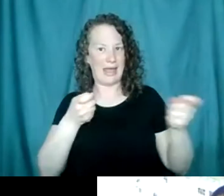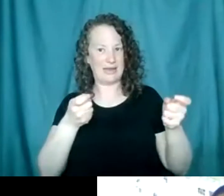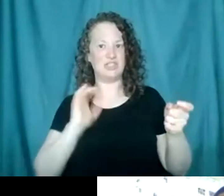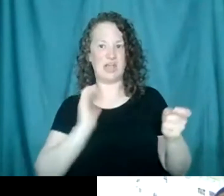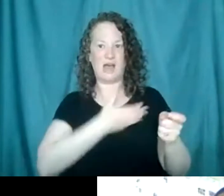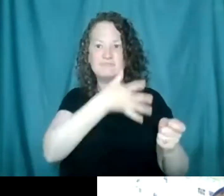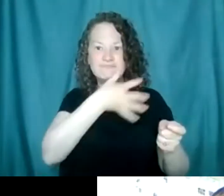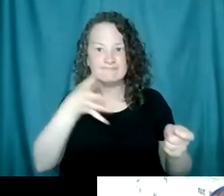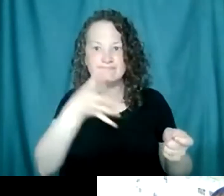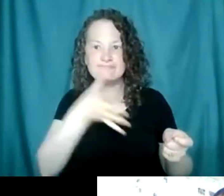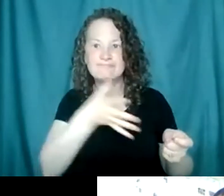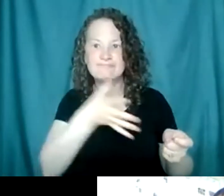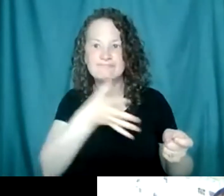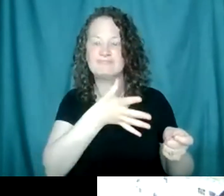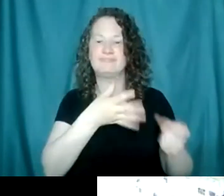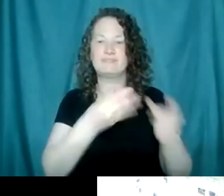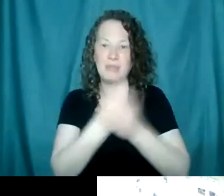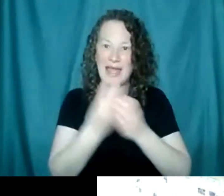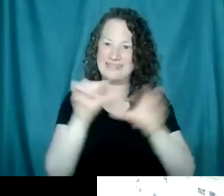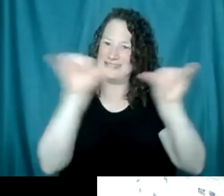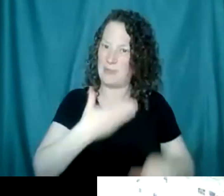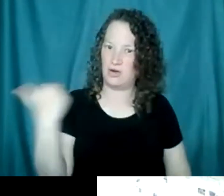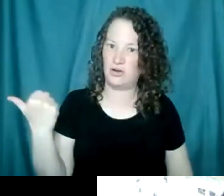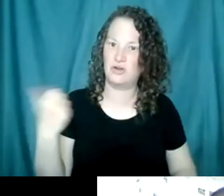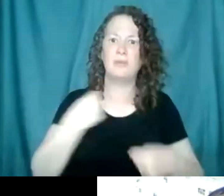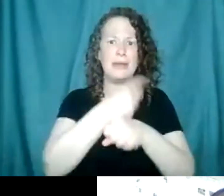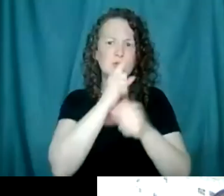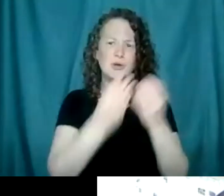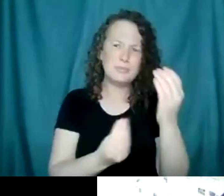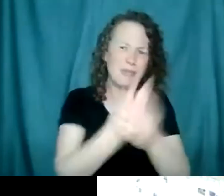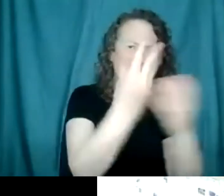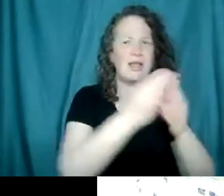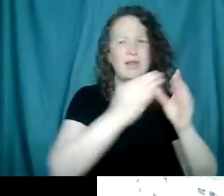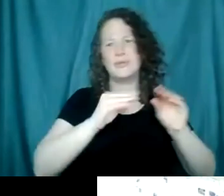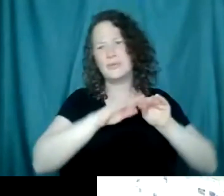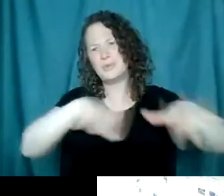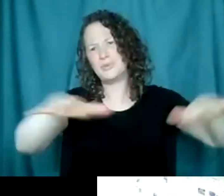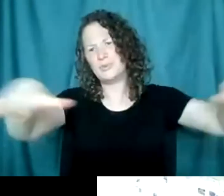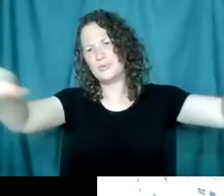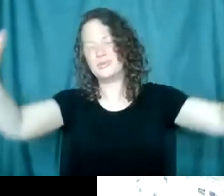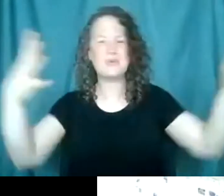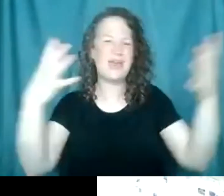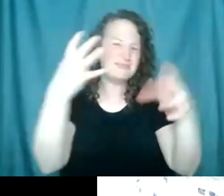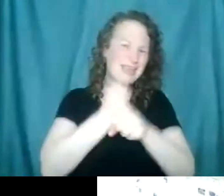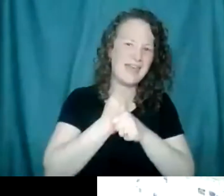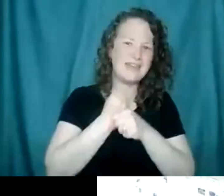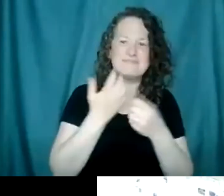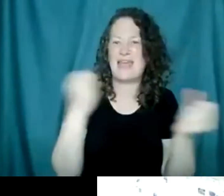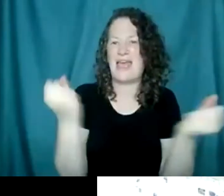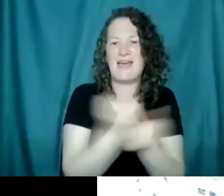plant systems here on Earth, how we can make sure that plants are flourishing and getting what they need to